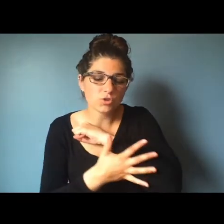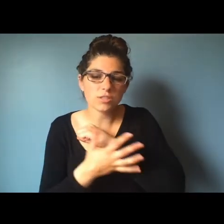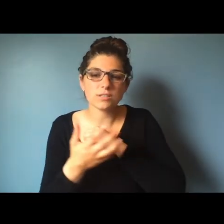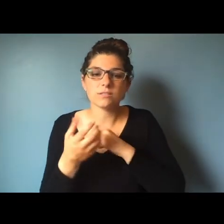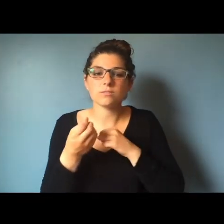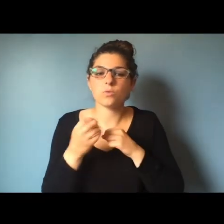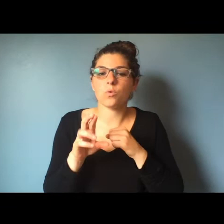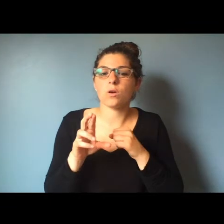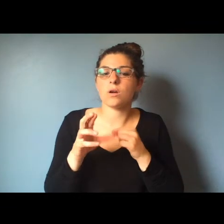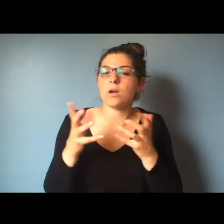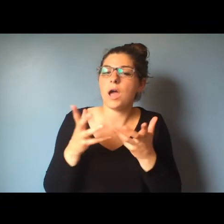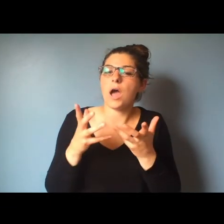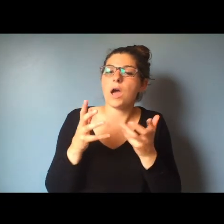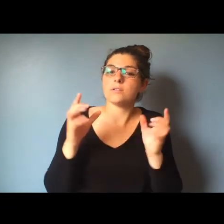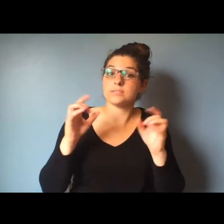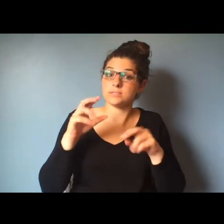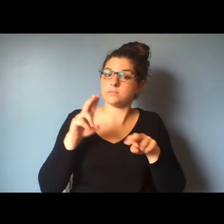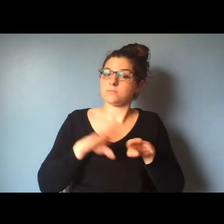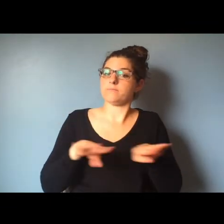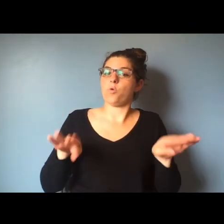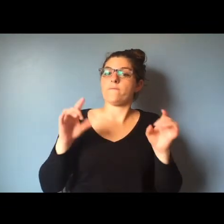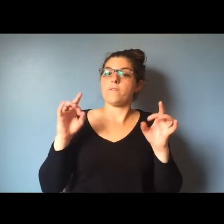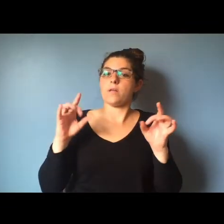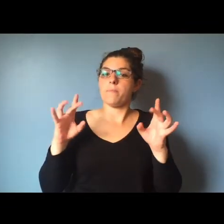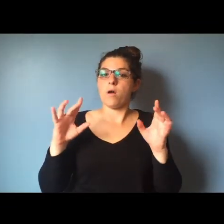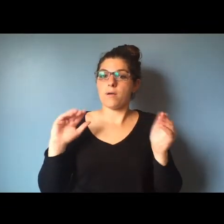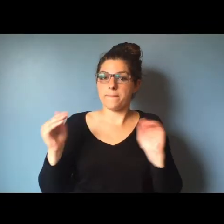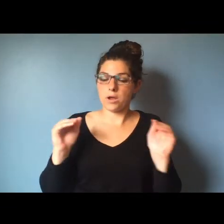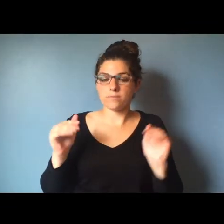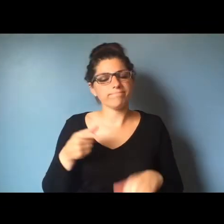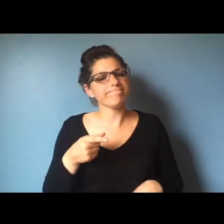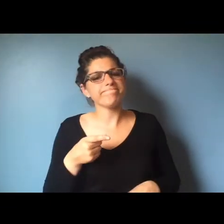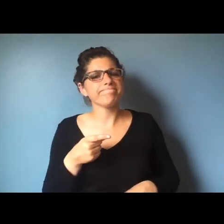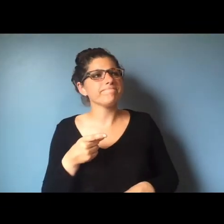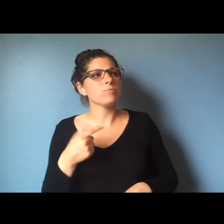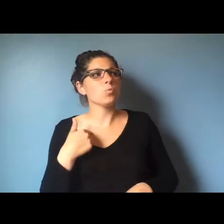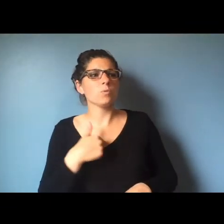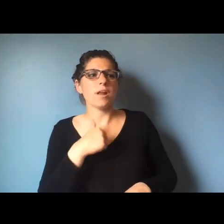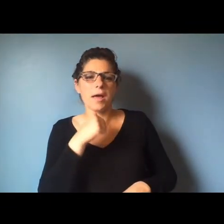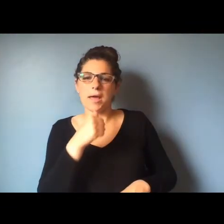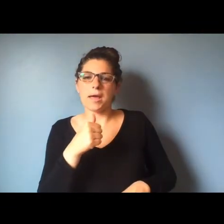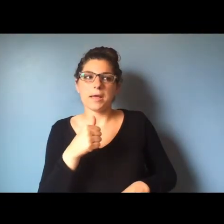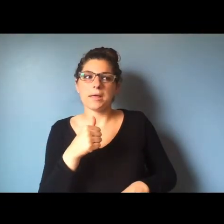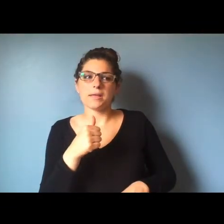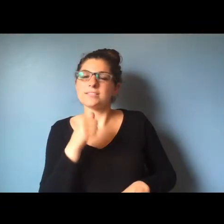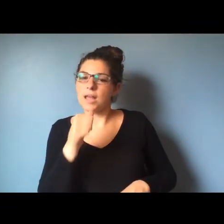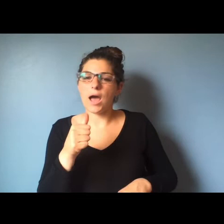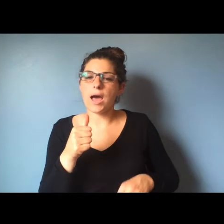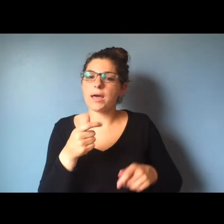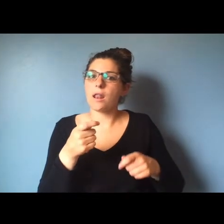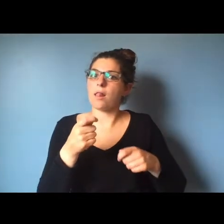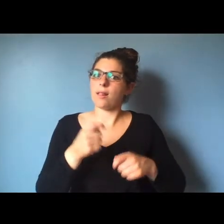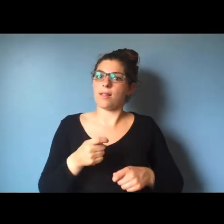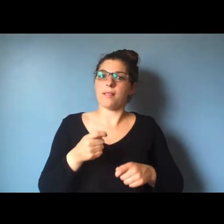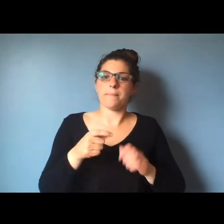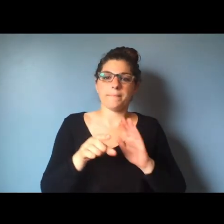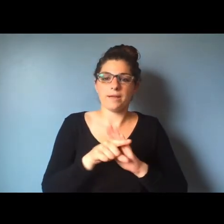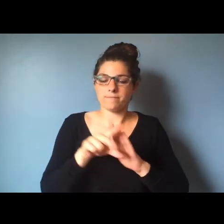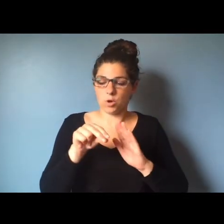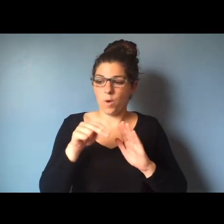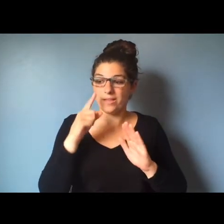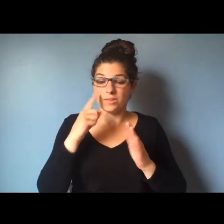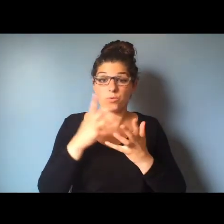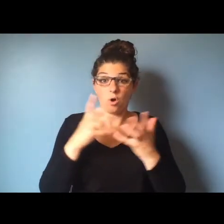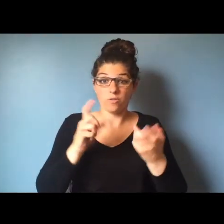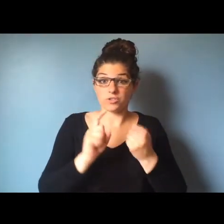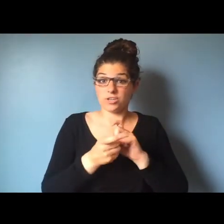is it? Have you been able to compare? I don't think it puts us in a hole. I feel like now with all the changes that have been happening